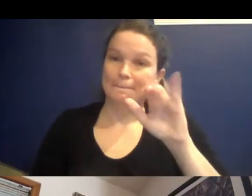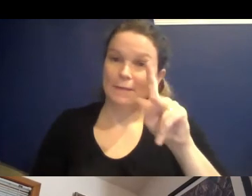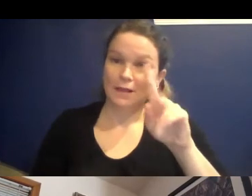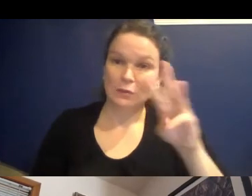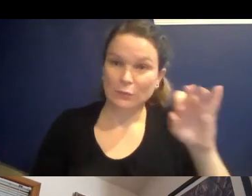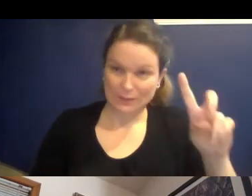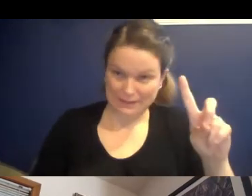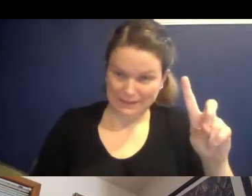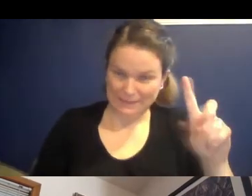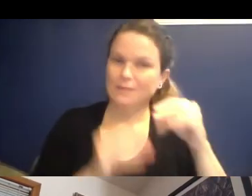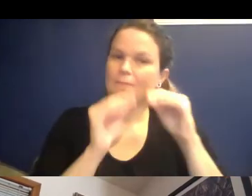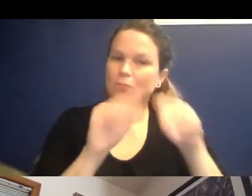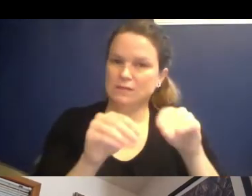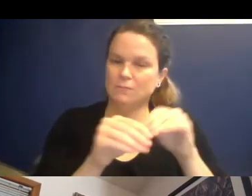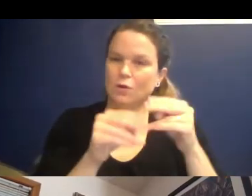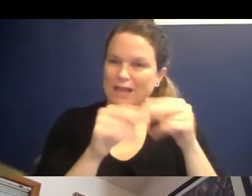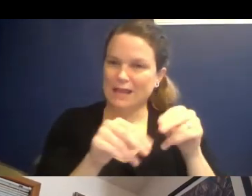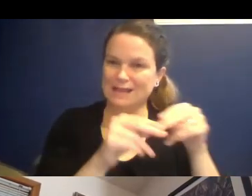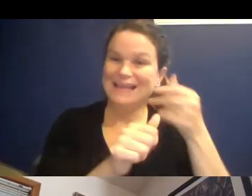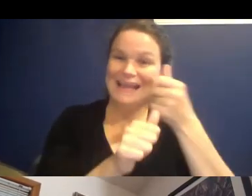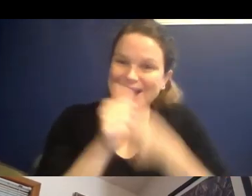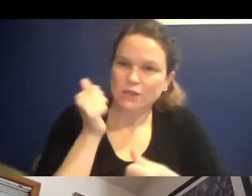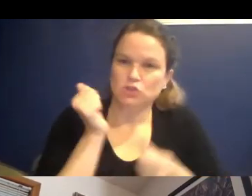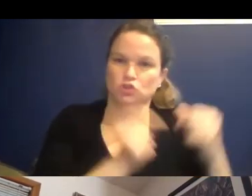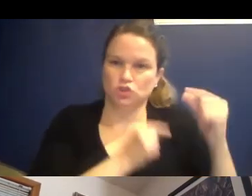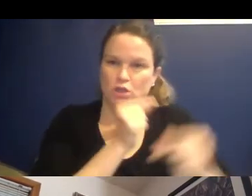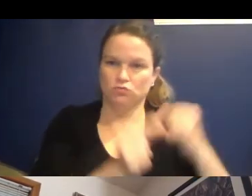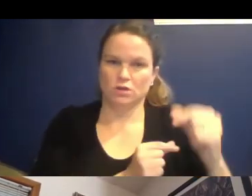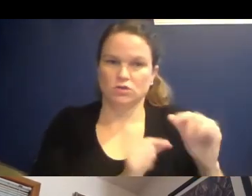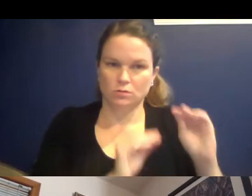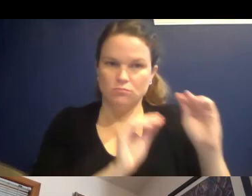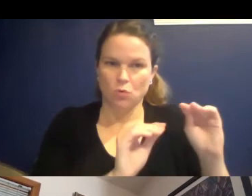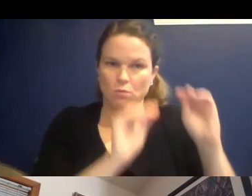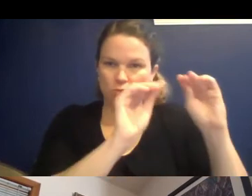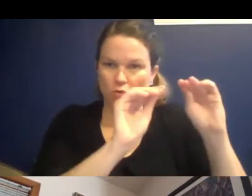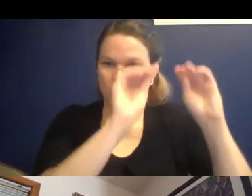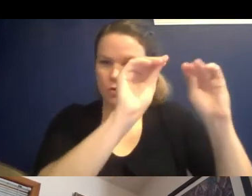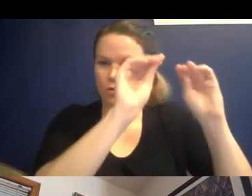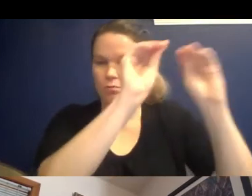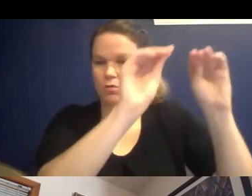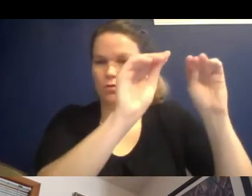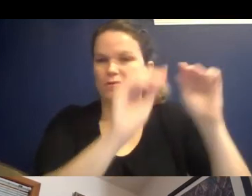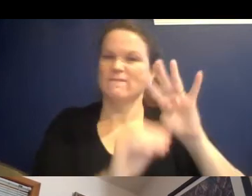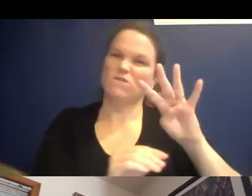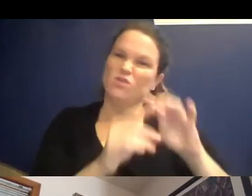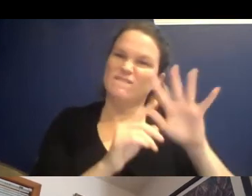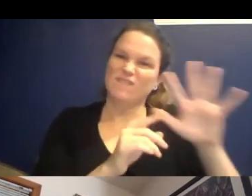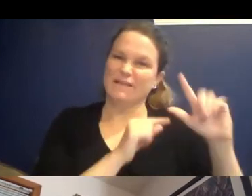then lays eggs. And each new generation works its way up to Canada, creating 4 to 5 generations.